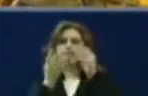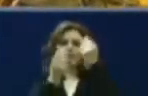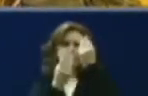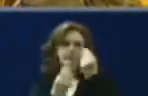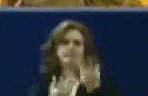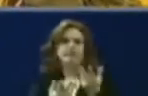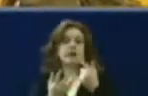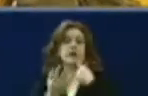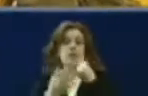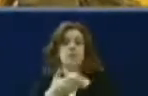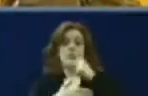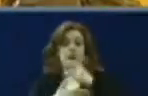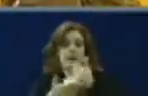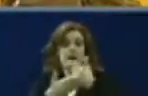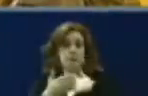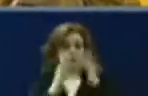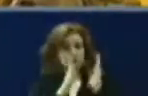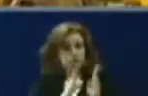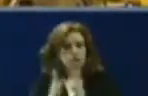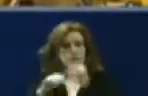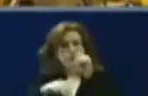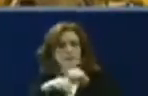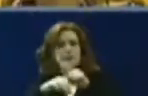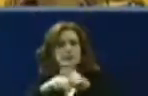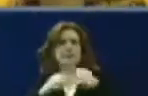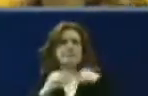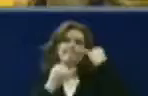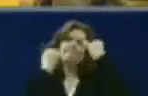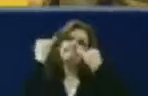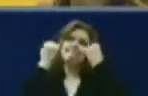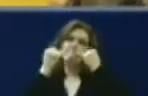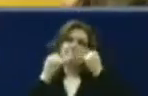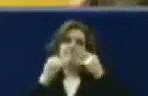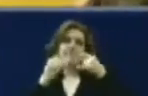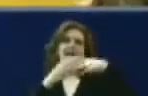our time as well as research ideas outside of our viewpoint.